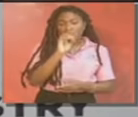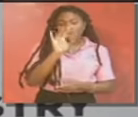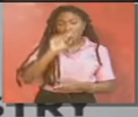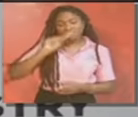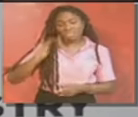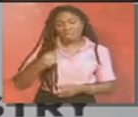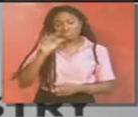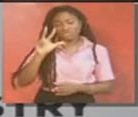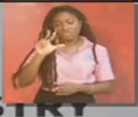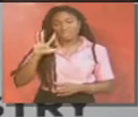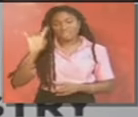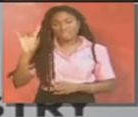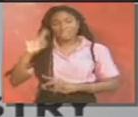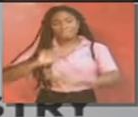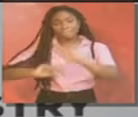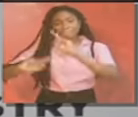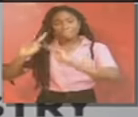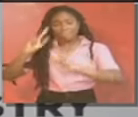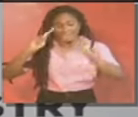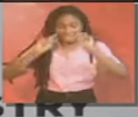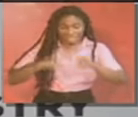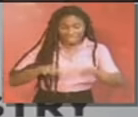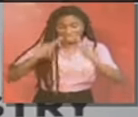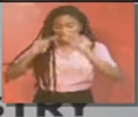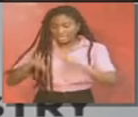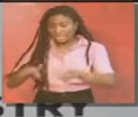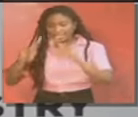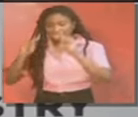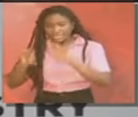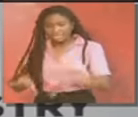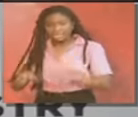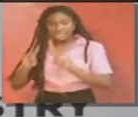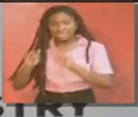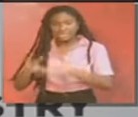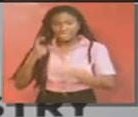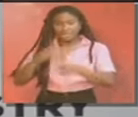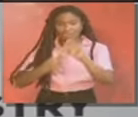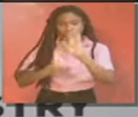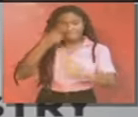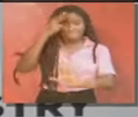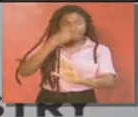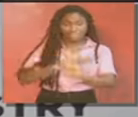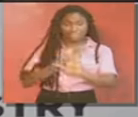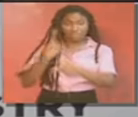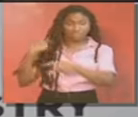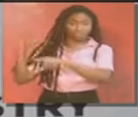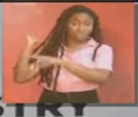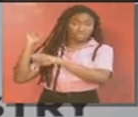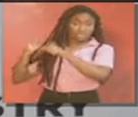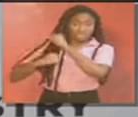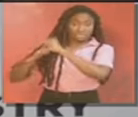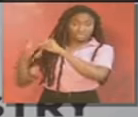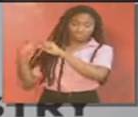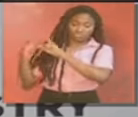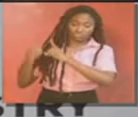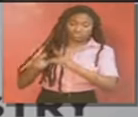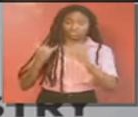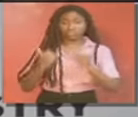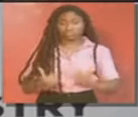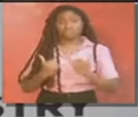108,358 COVID-19 tests have been done in public and private facilities across Trinidad and